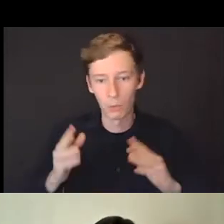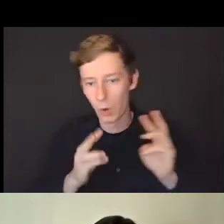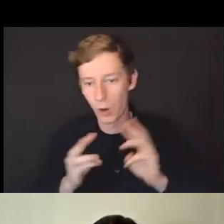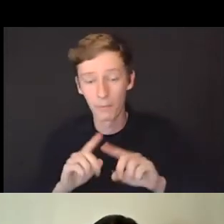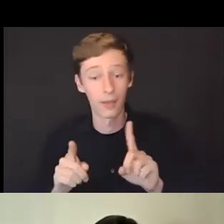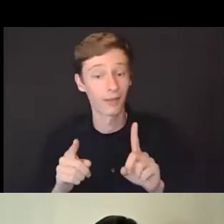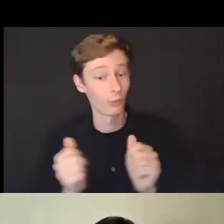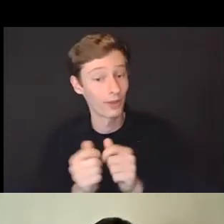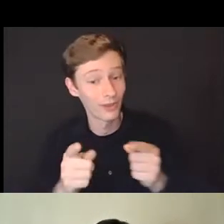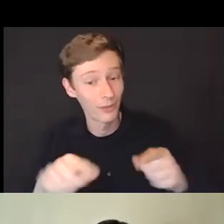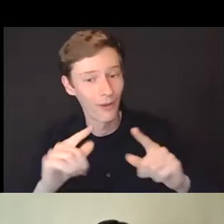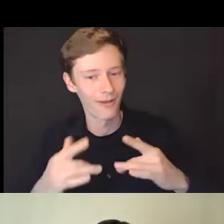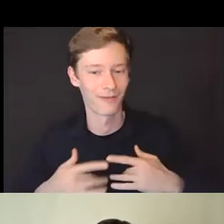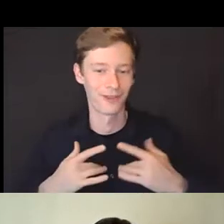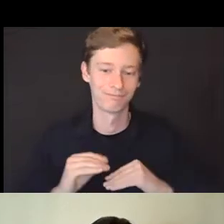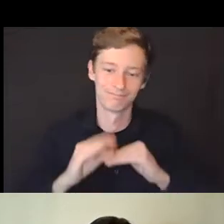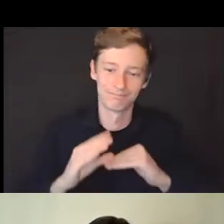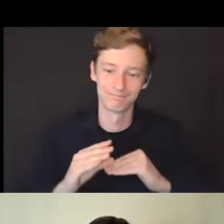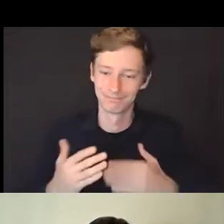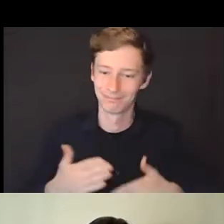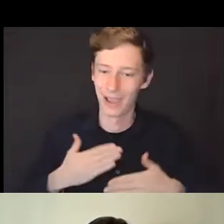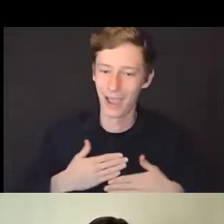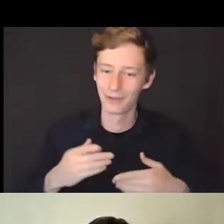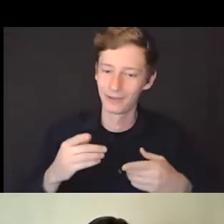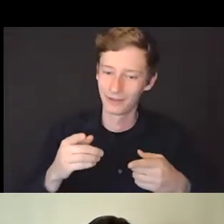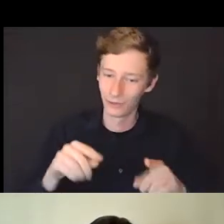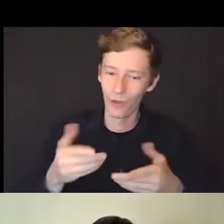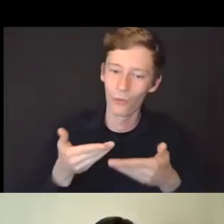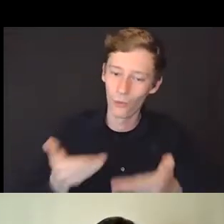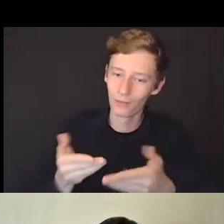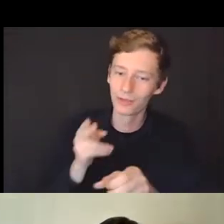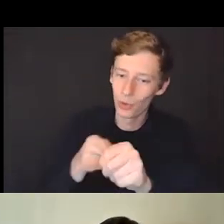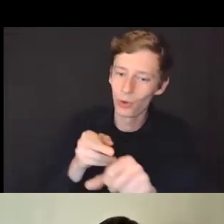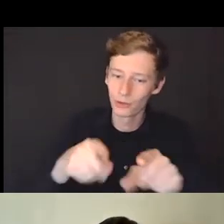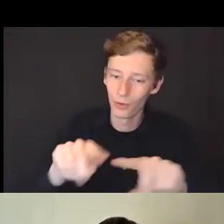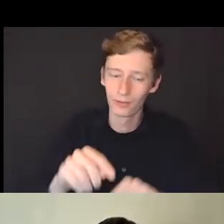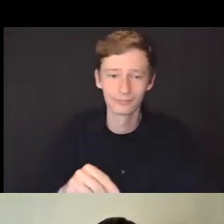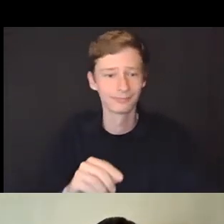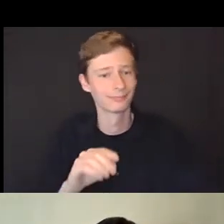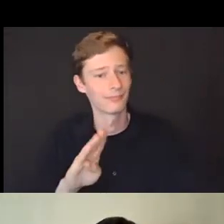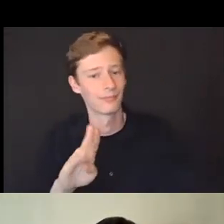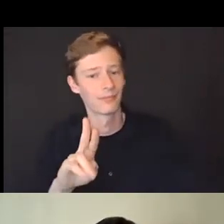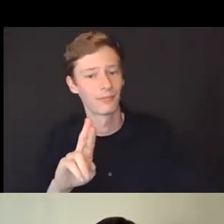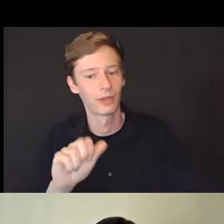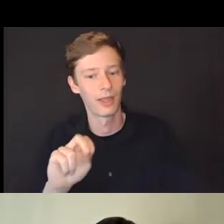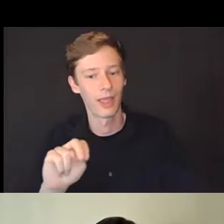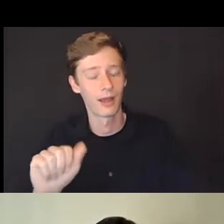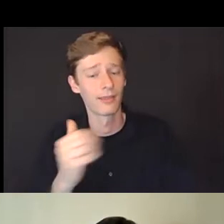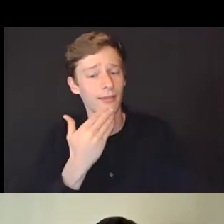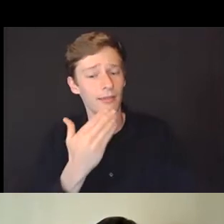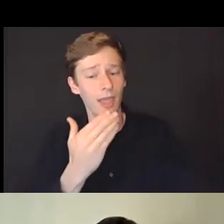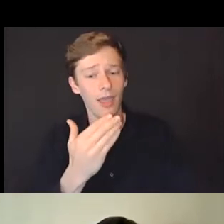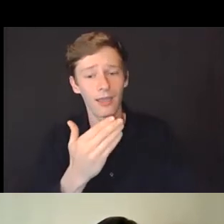with you and part of this. And I'm glad that you've allowed me to join you. Thank you. No, thank you. Thank you all. I know y'all are so